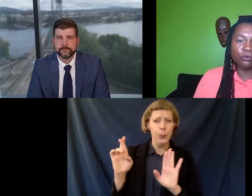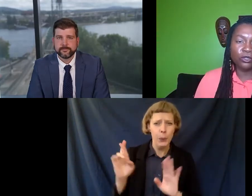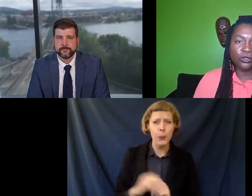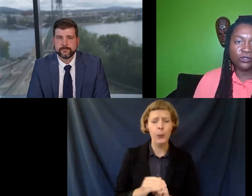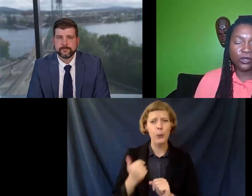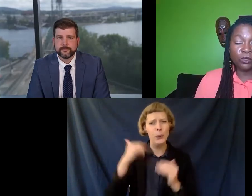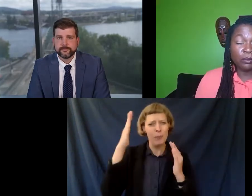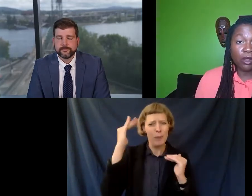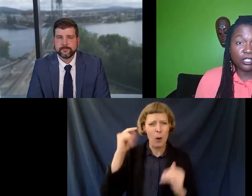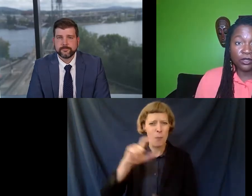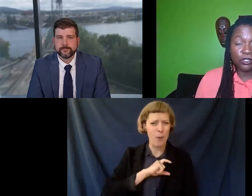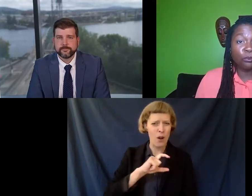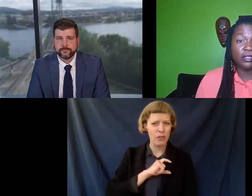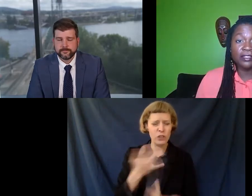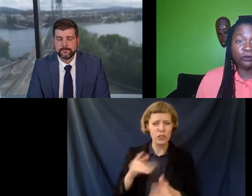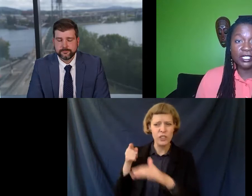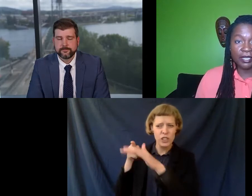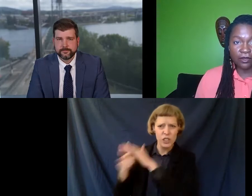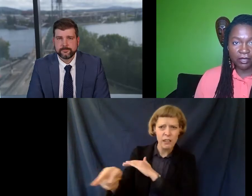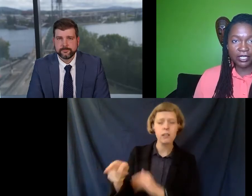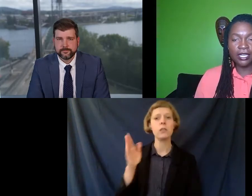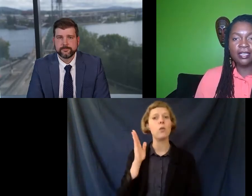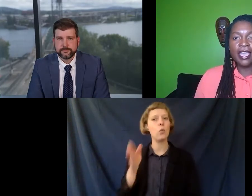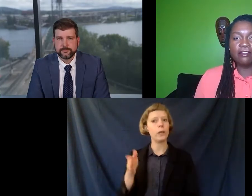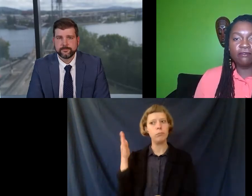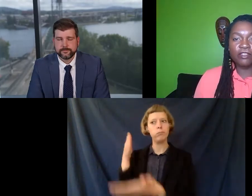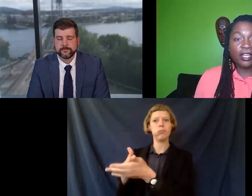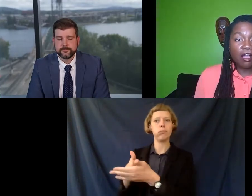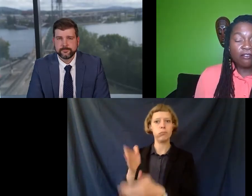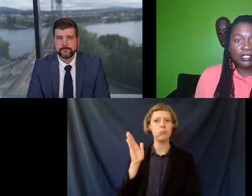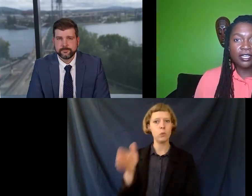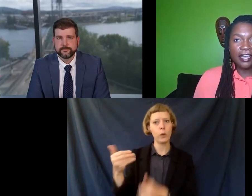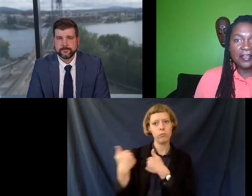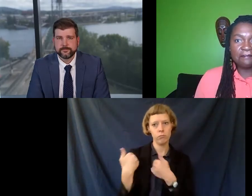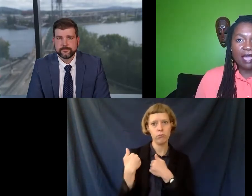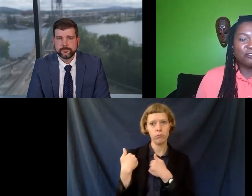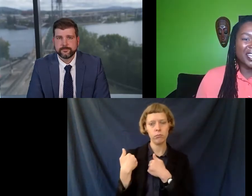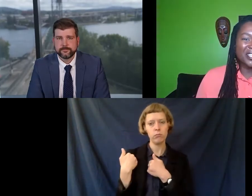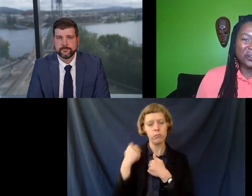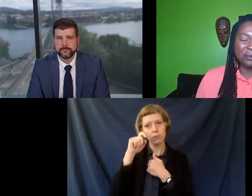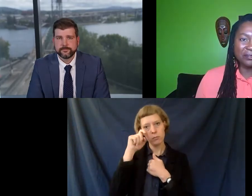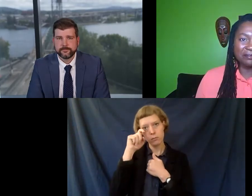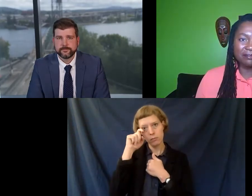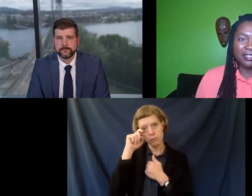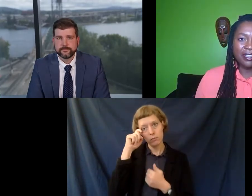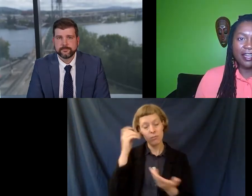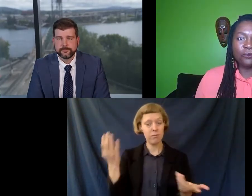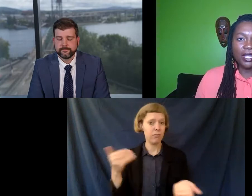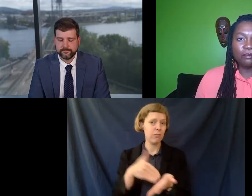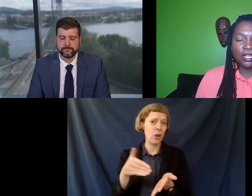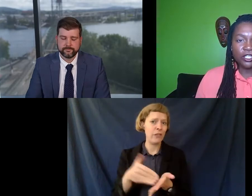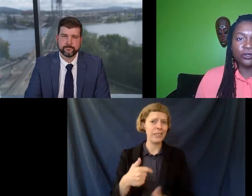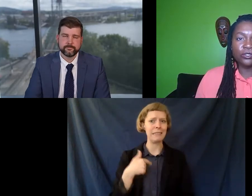was hoping that the officers who murdered George Floyd would be prosecuted, was hoping that there would be some accountability. And very often, I'm afraid to hope.